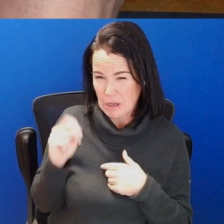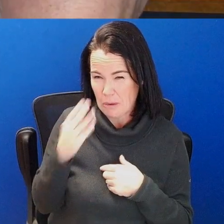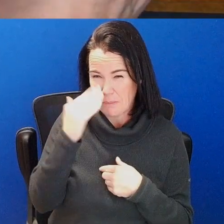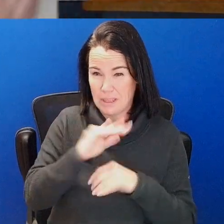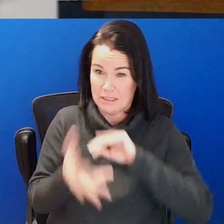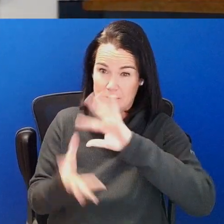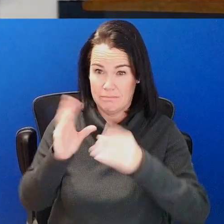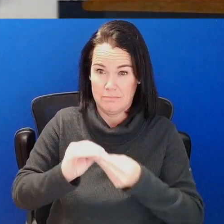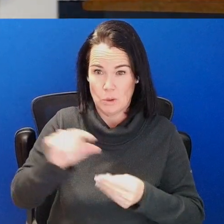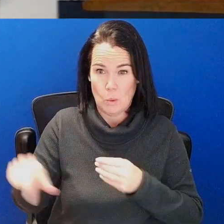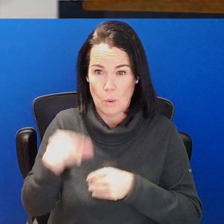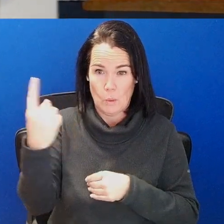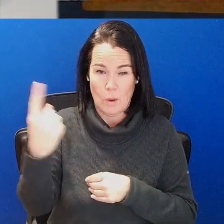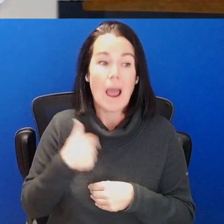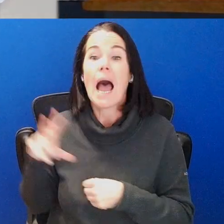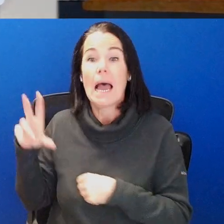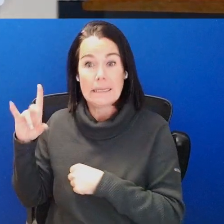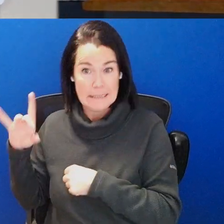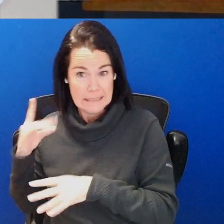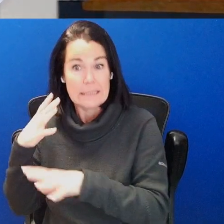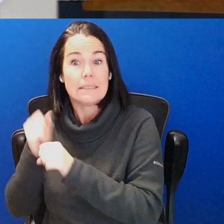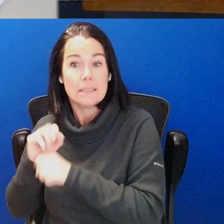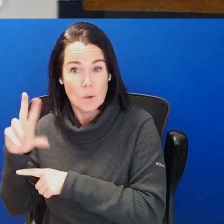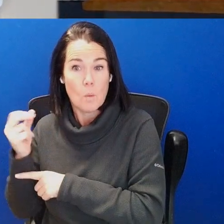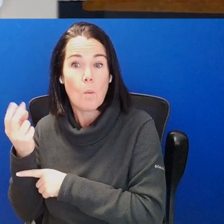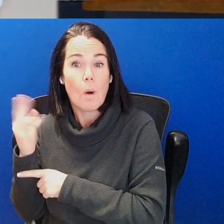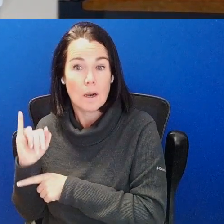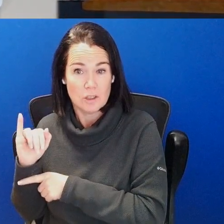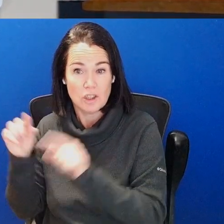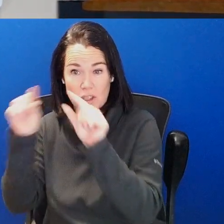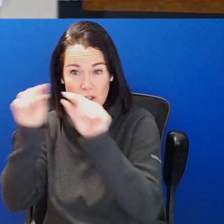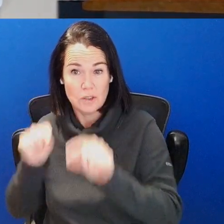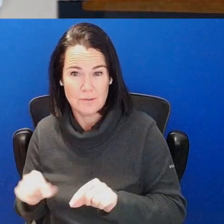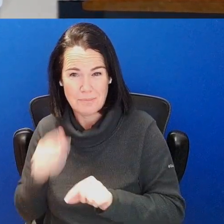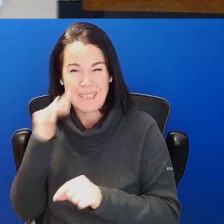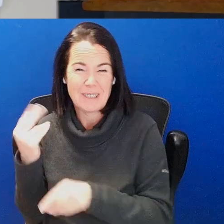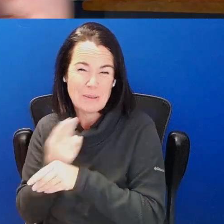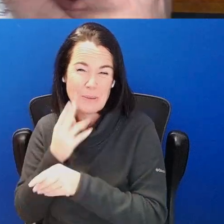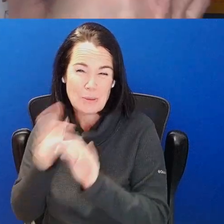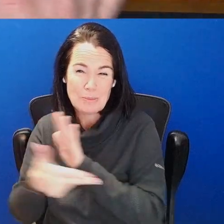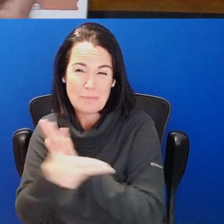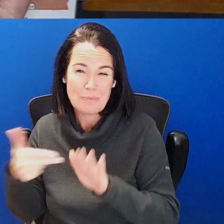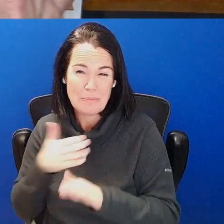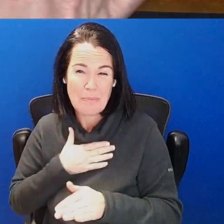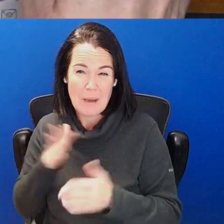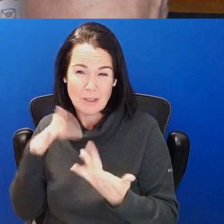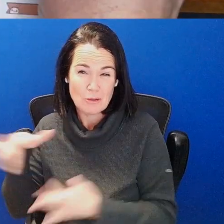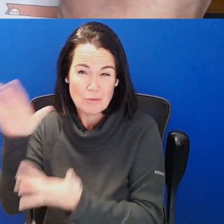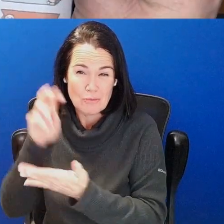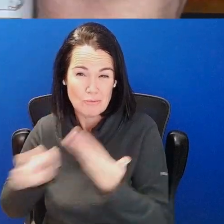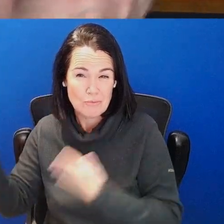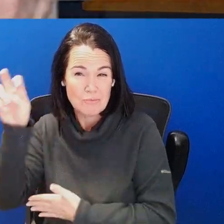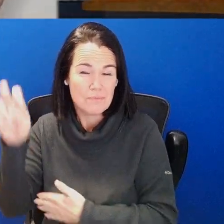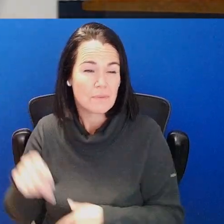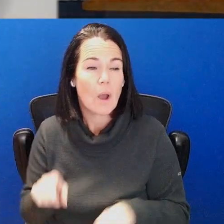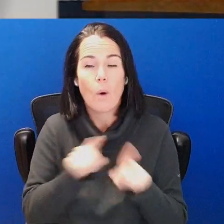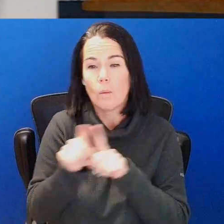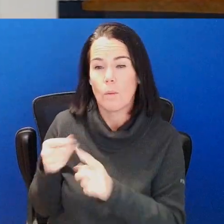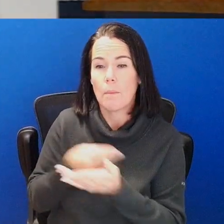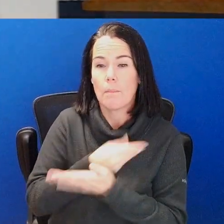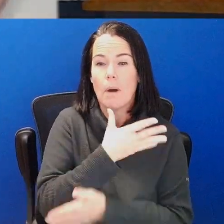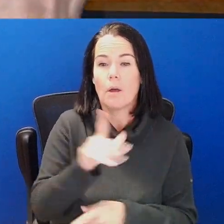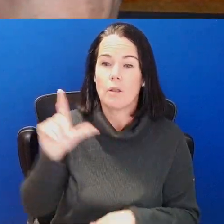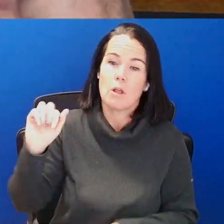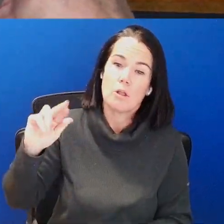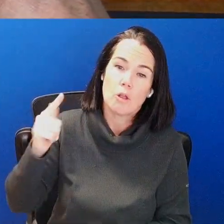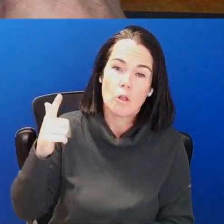get the washi strips because I use that to mark all my travels, and then I also got the large monthly